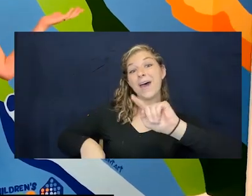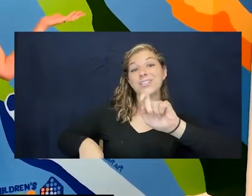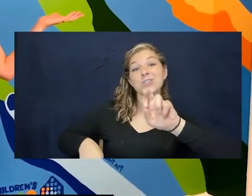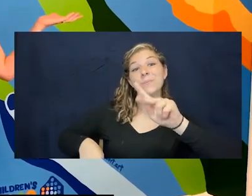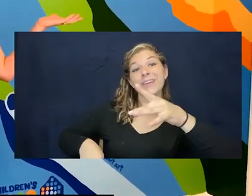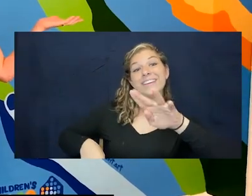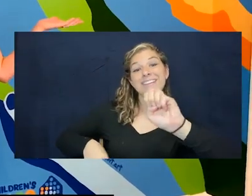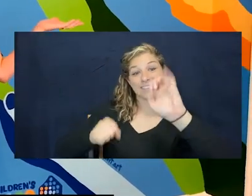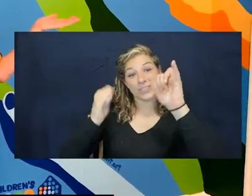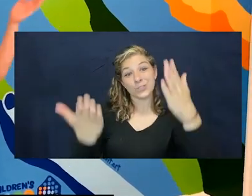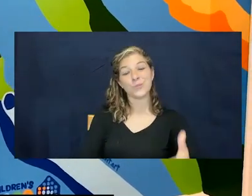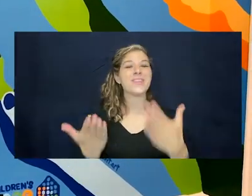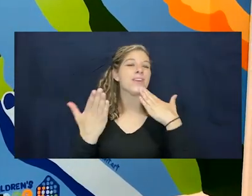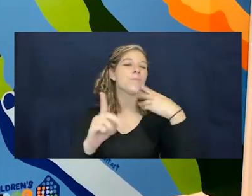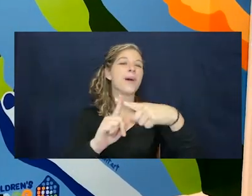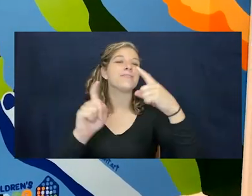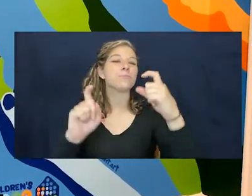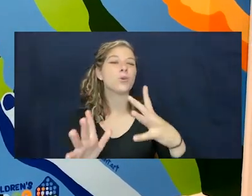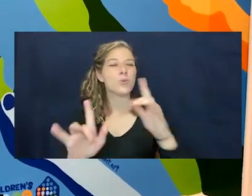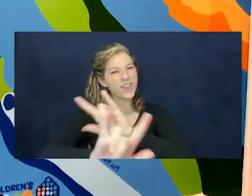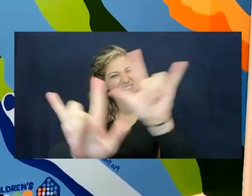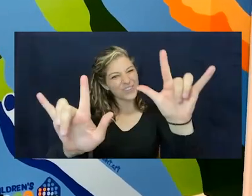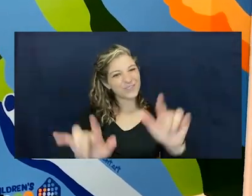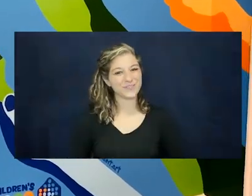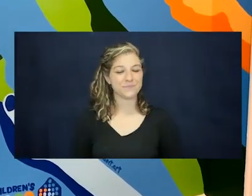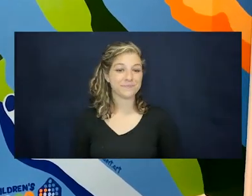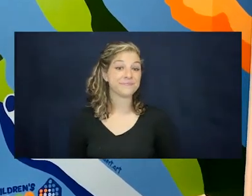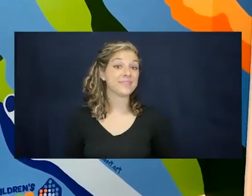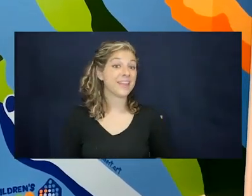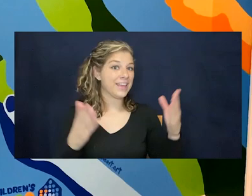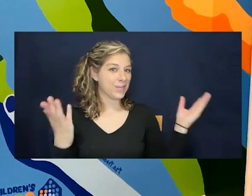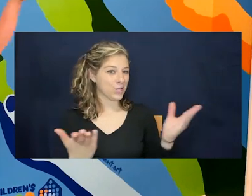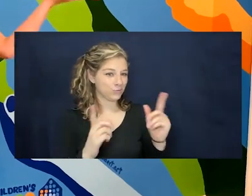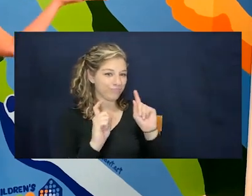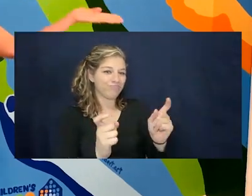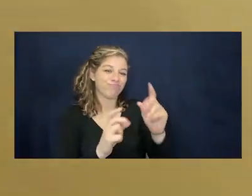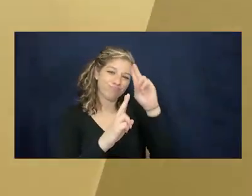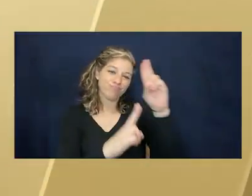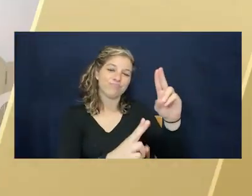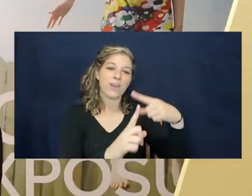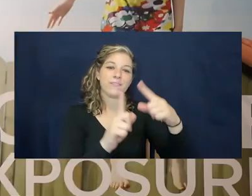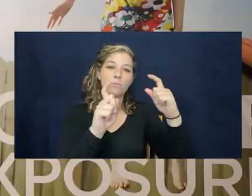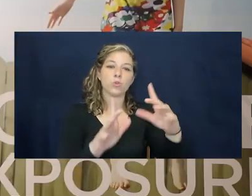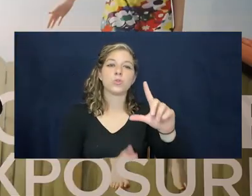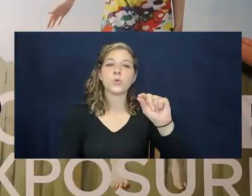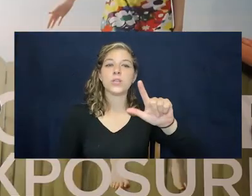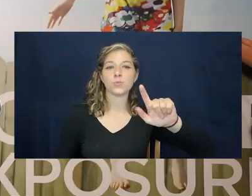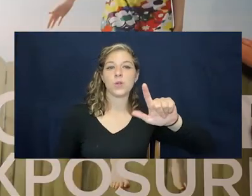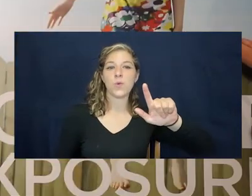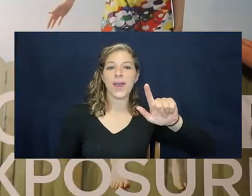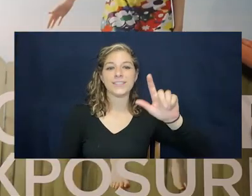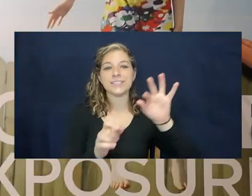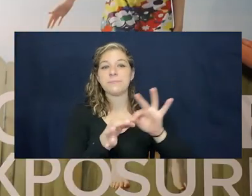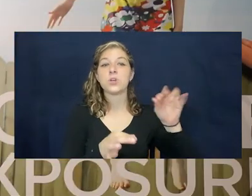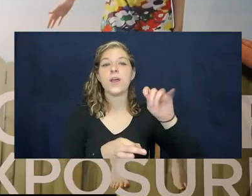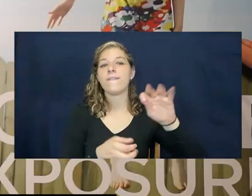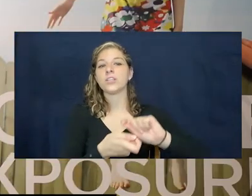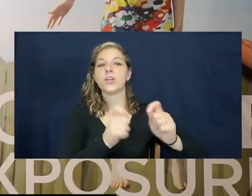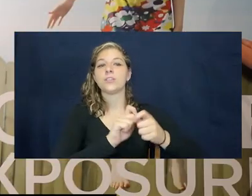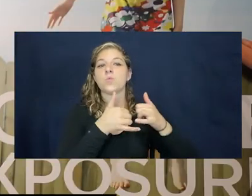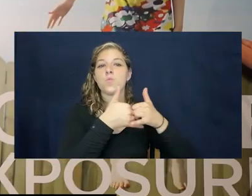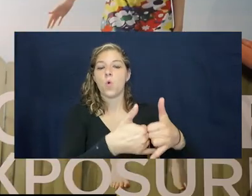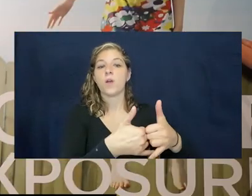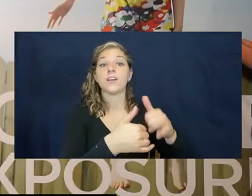you were made a masterpiece. Thanks, Positive Exposure. We love you. Here to help us pay tribute to the Positive